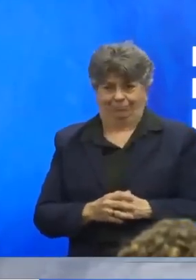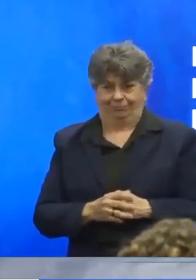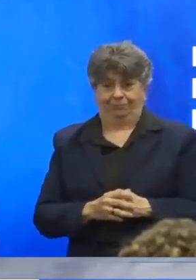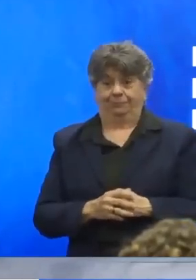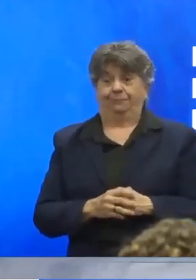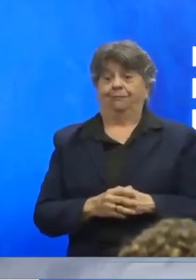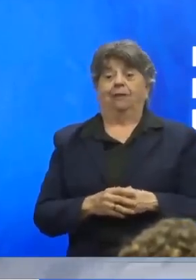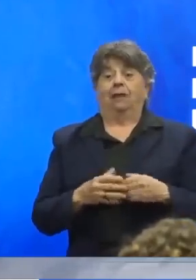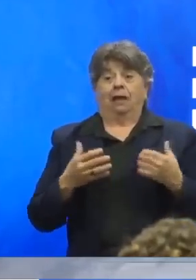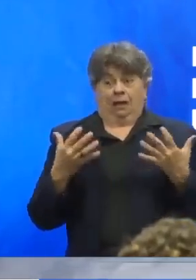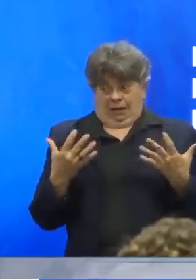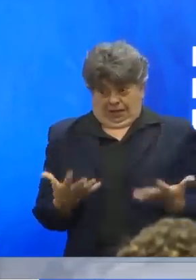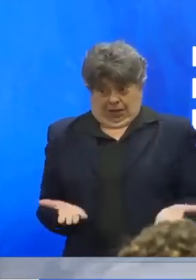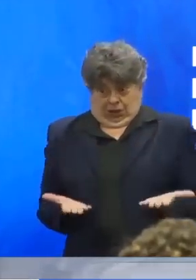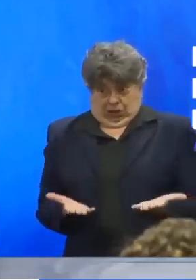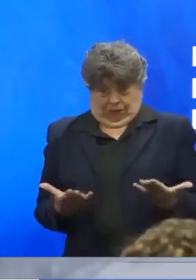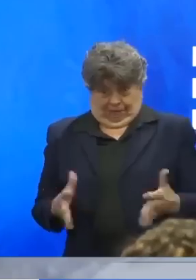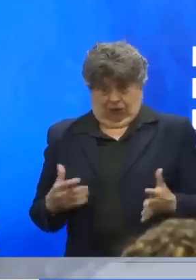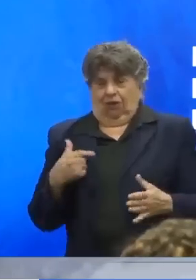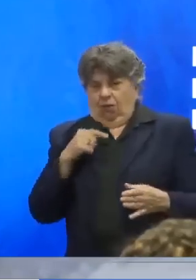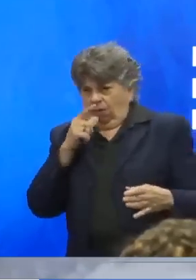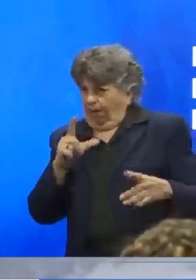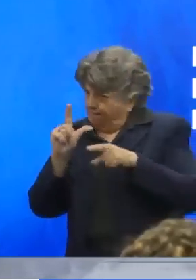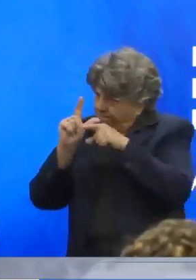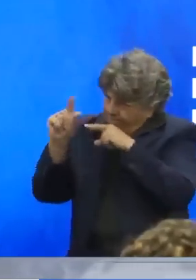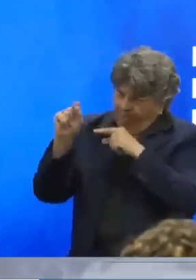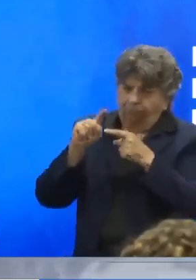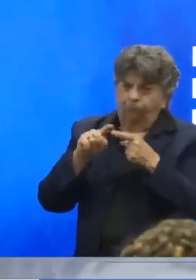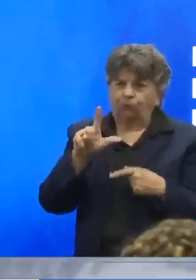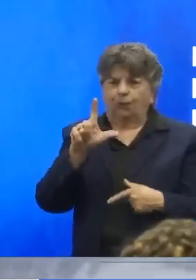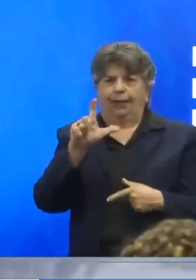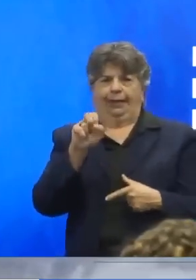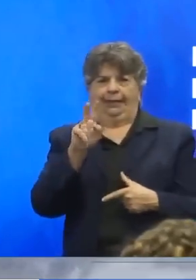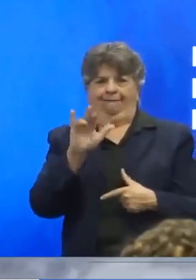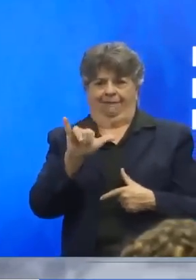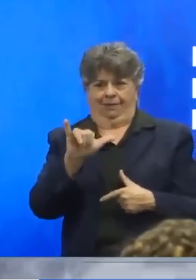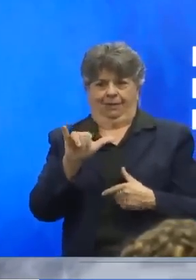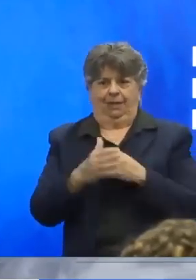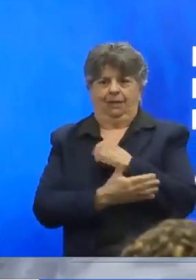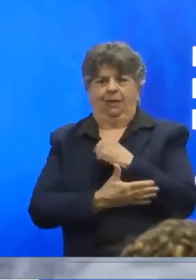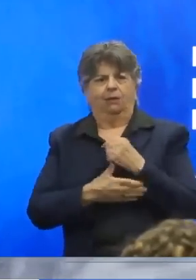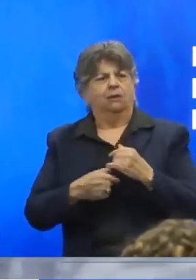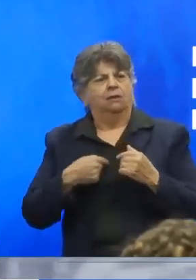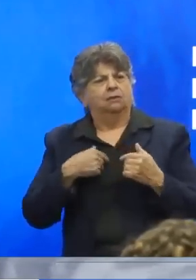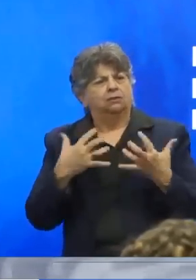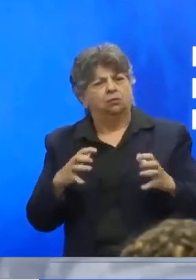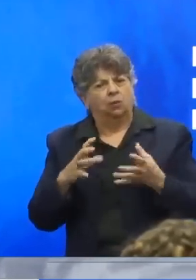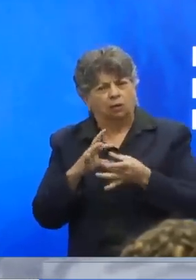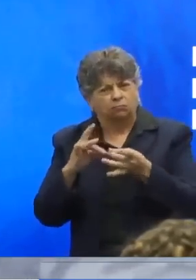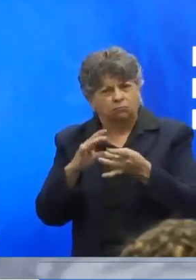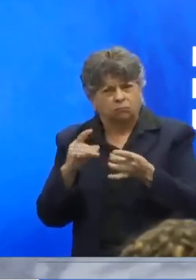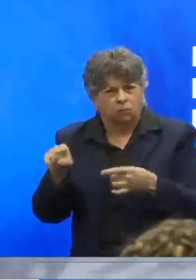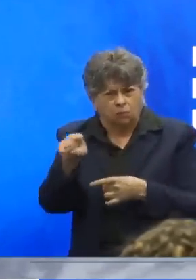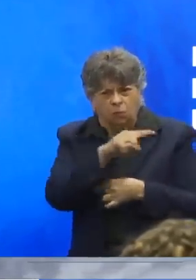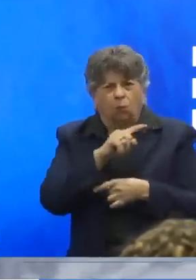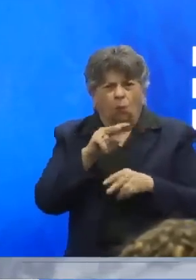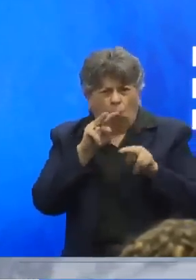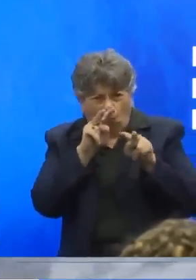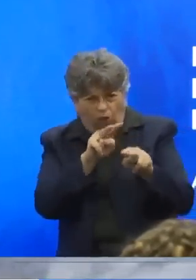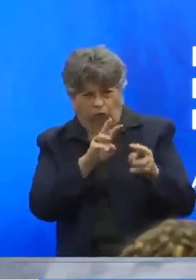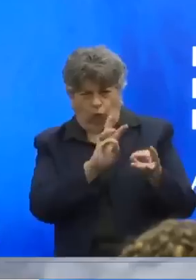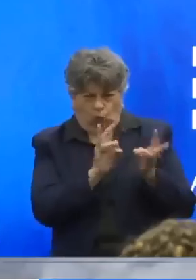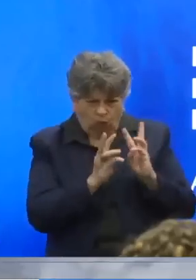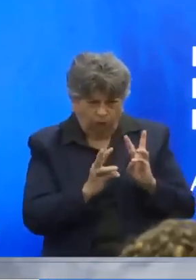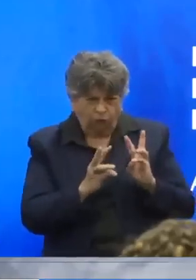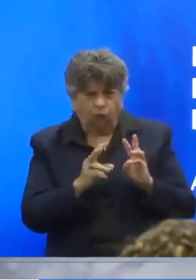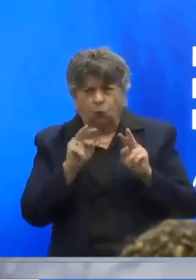their preparation efforts. We'd ask all Floridians to monitor the weather, monitor the updates, listen to your local officials.